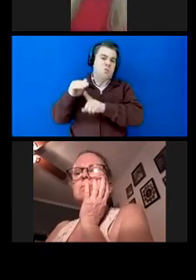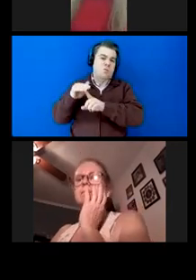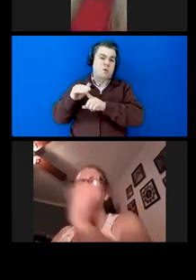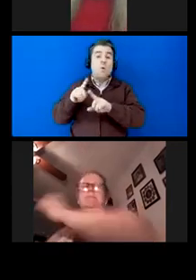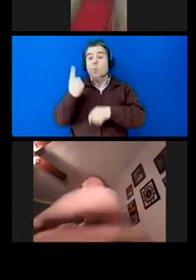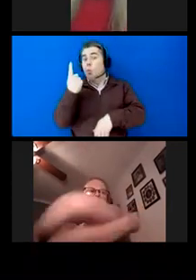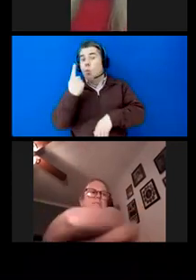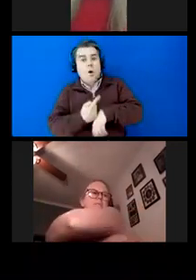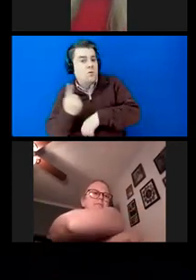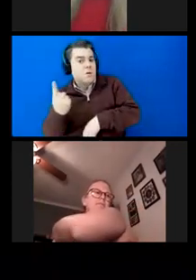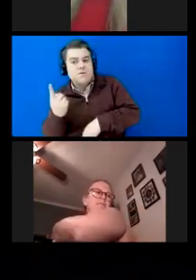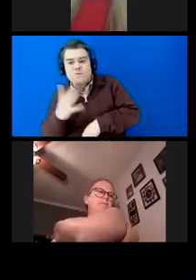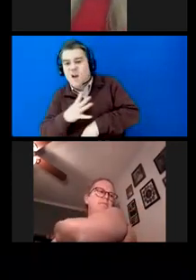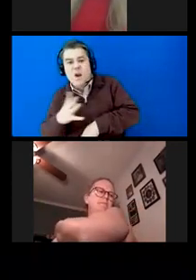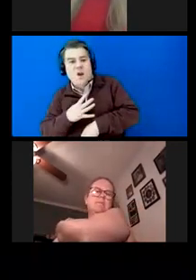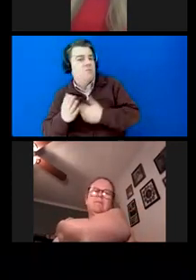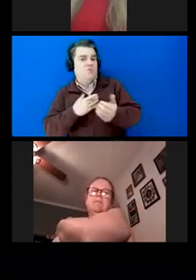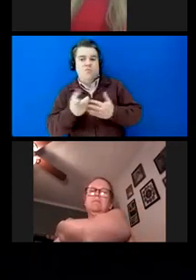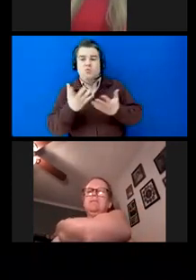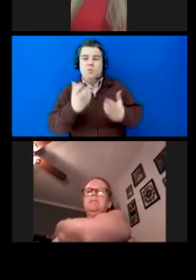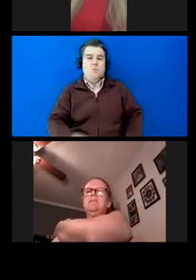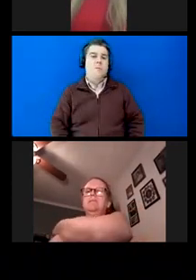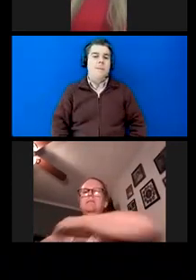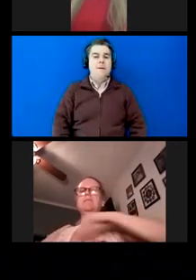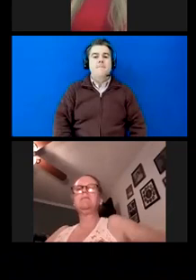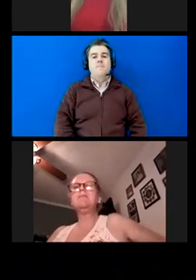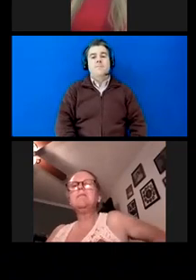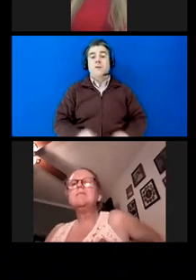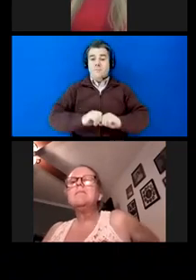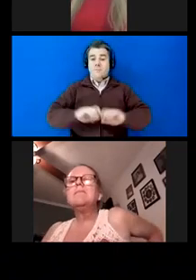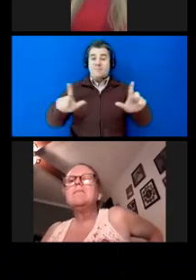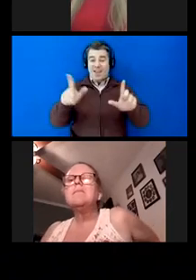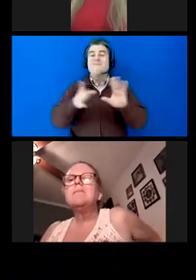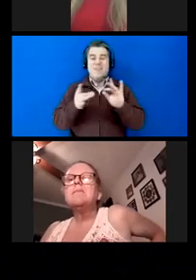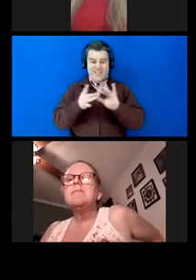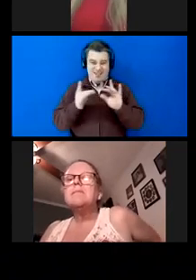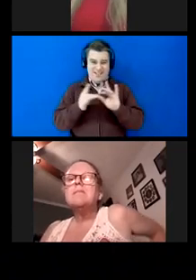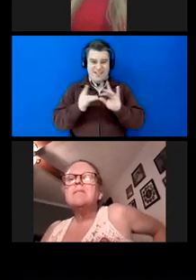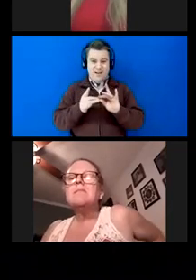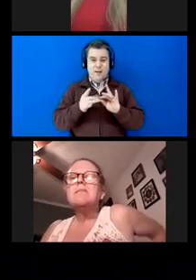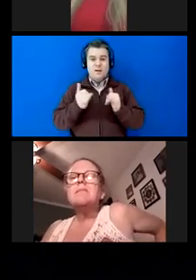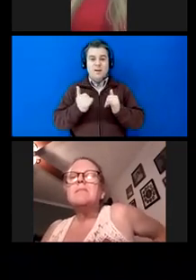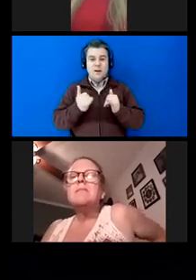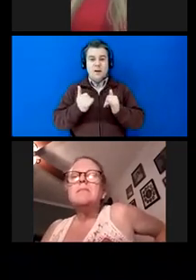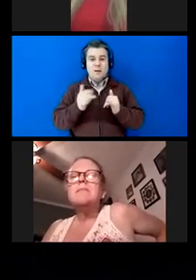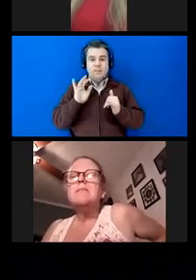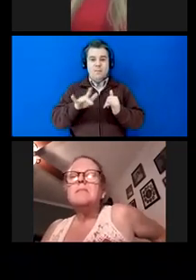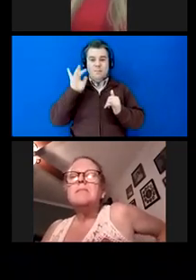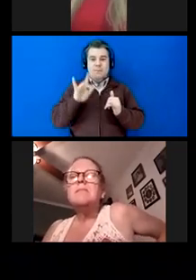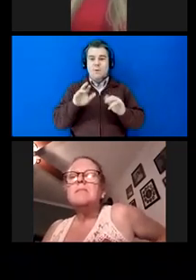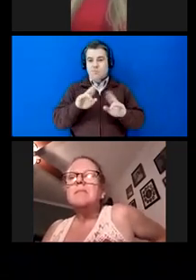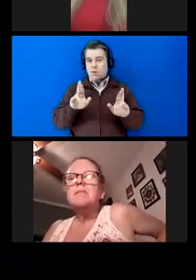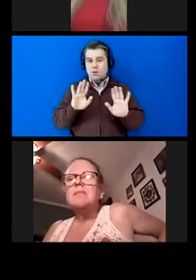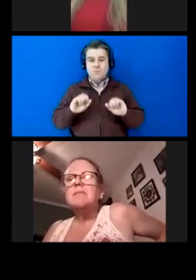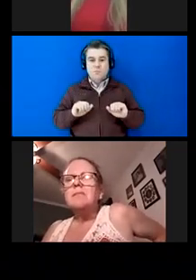whatever you wish, and hit send. This brings up the text message ready to go. So I'm going to tap on it. And then the